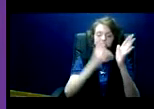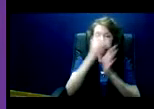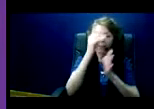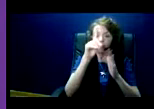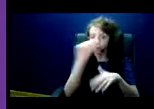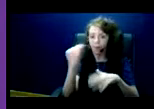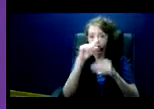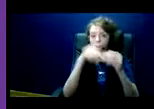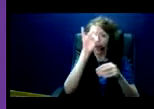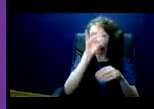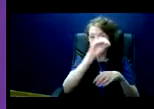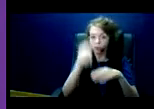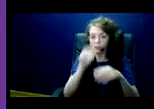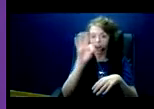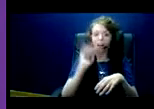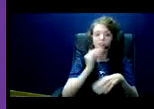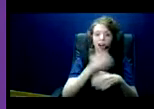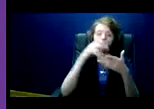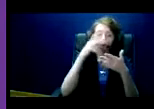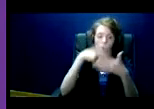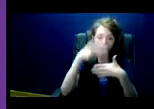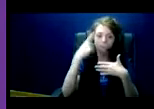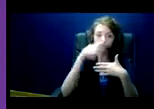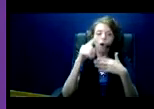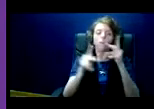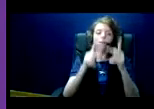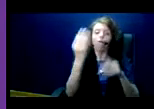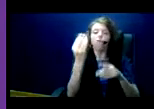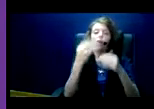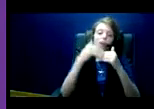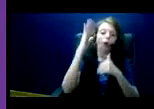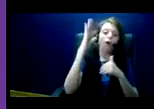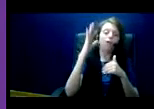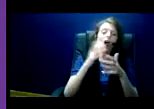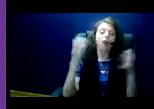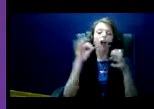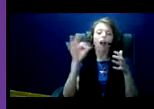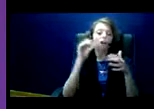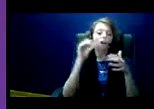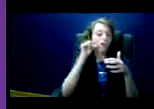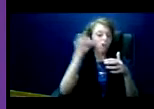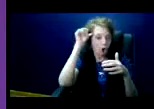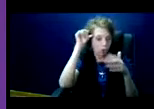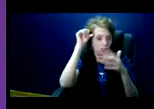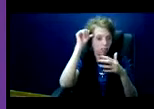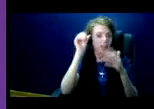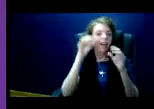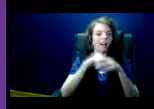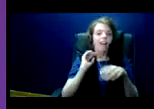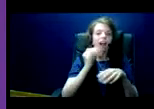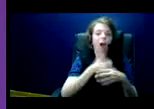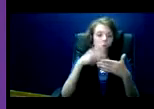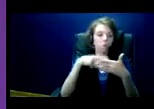About 80% of our programming is for folks who are 14 plus, so we serve a lot of adults in our